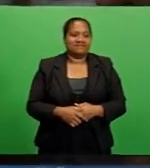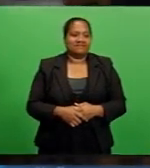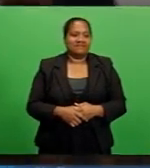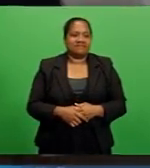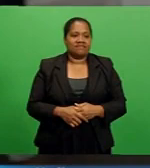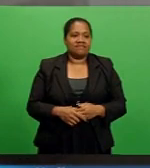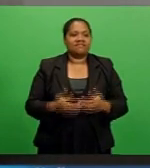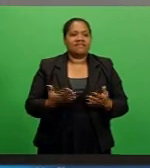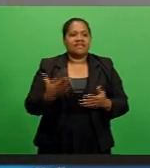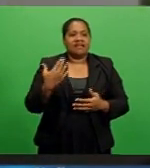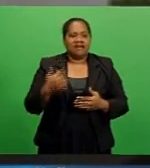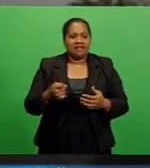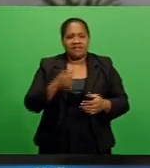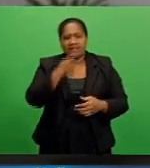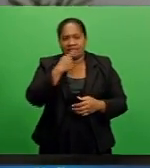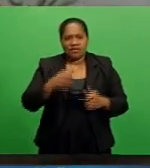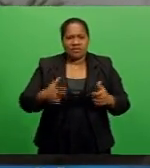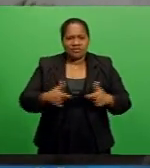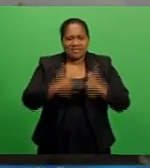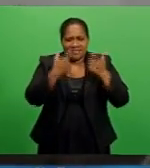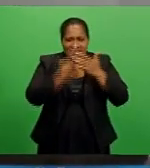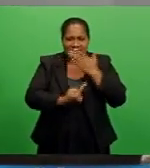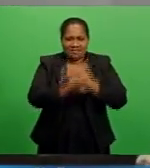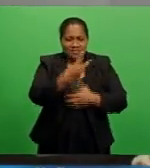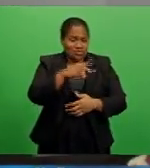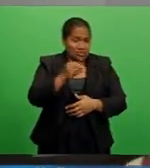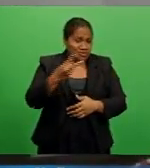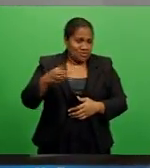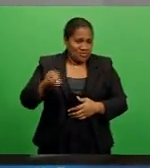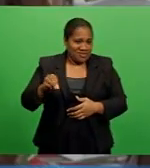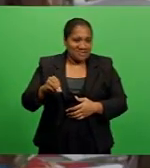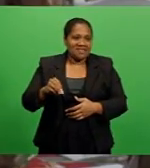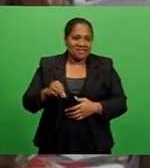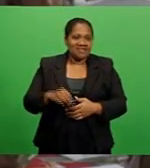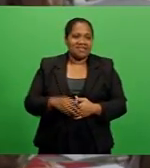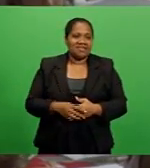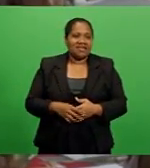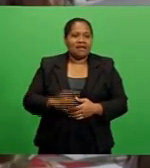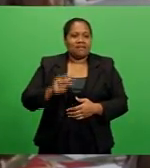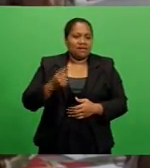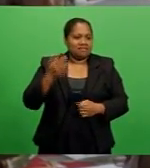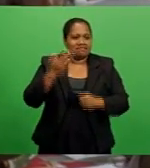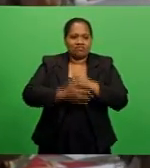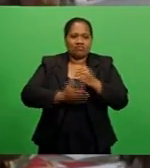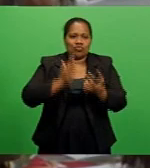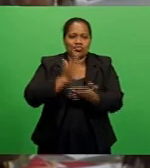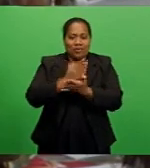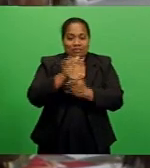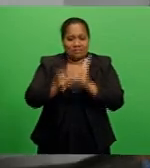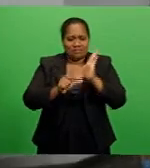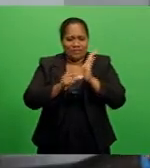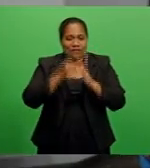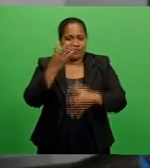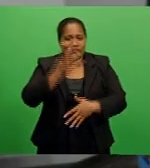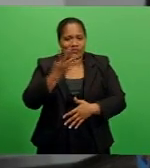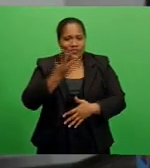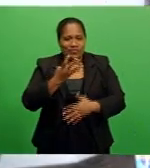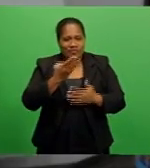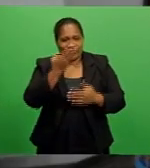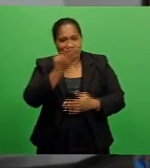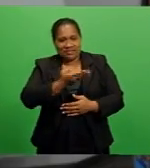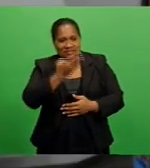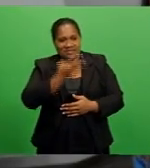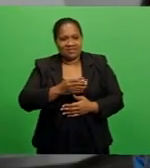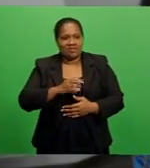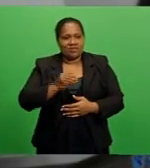Despite a few challenges faced in 2020 by Keisha Wakeham, this did not stop the 14-year-old from continuing to